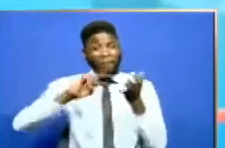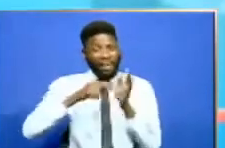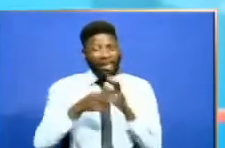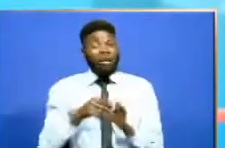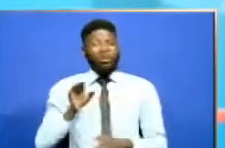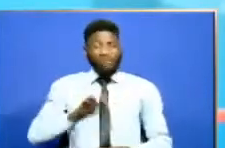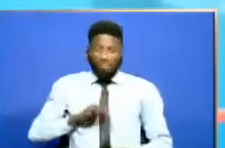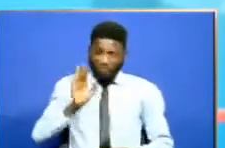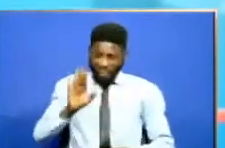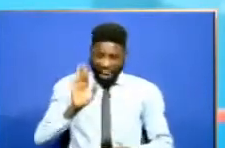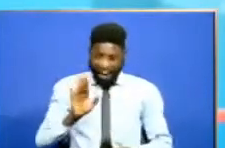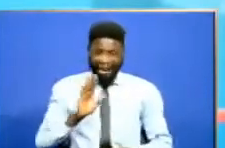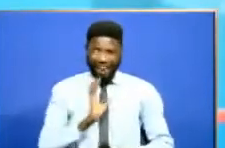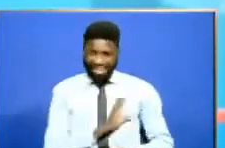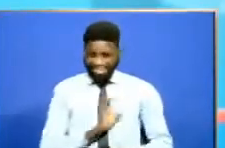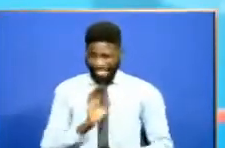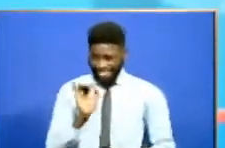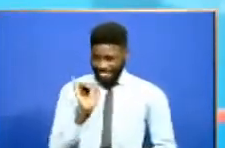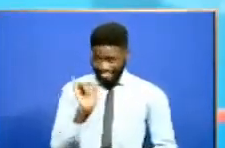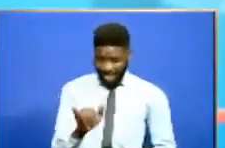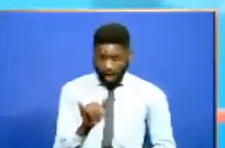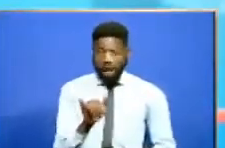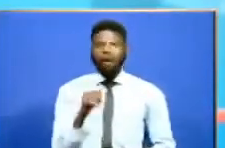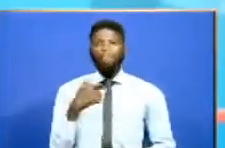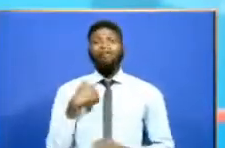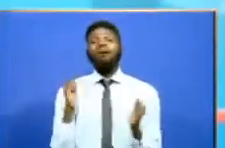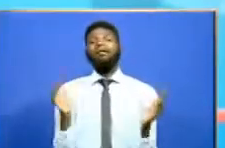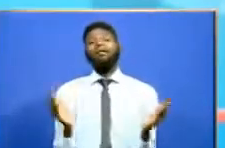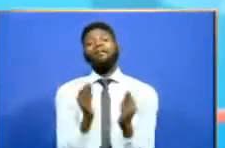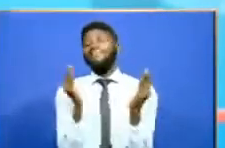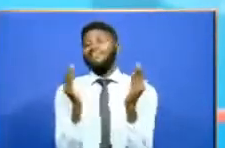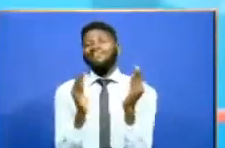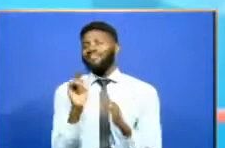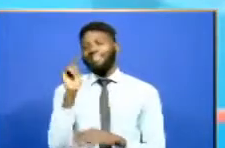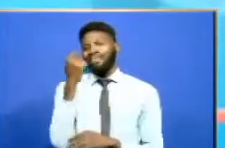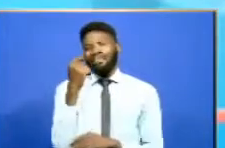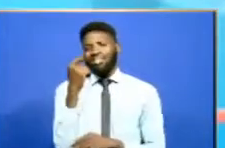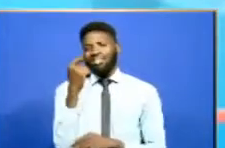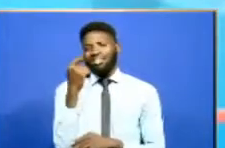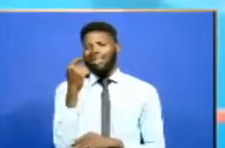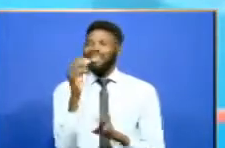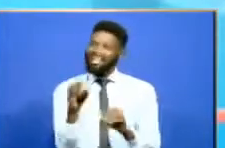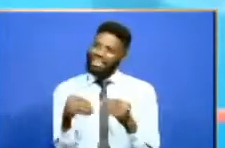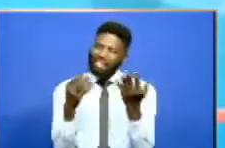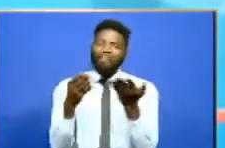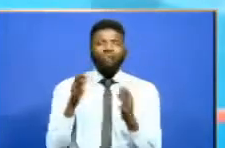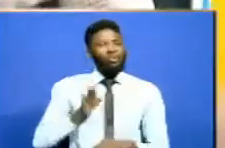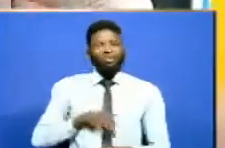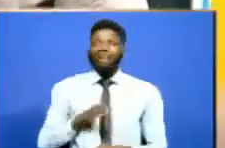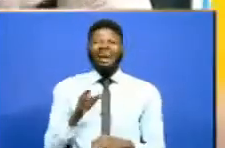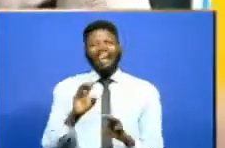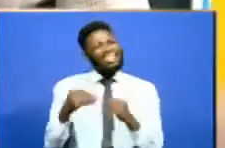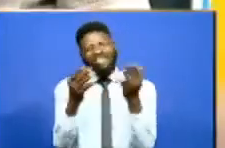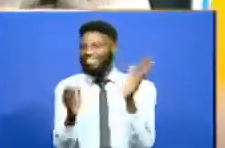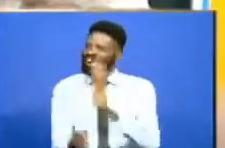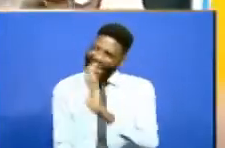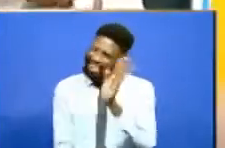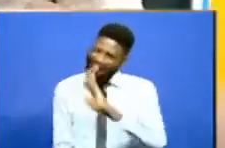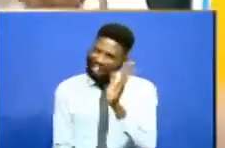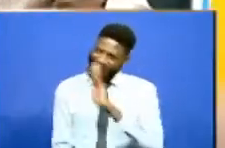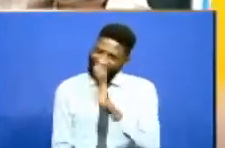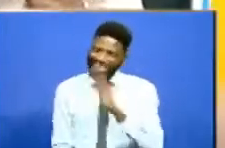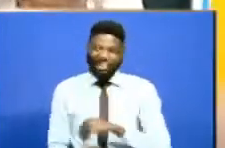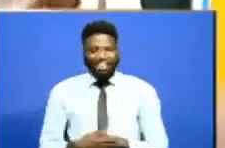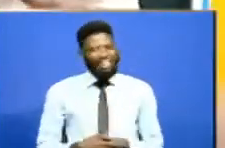I urge my country, give all your women. In fact, let me not say give. Mm. Women, we stand have demystified up